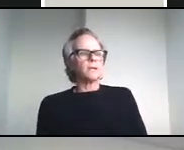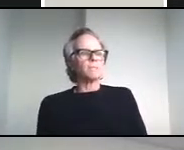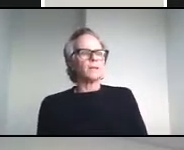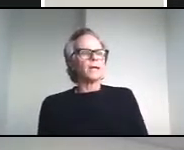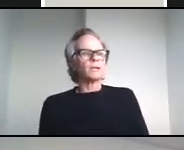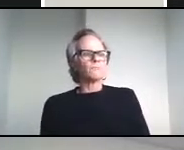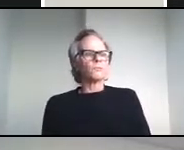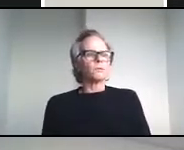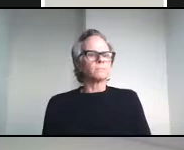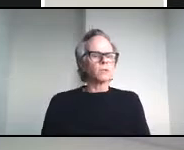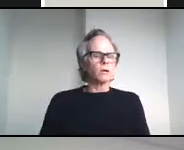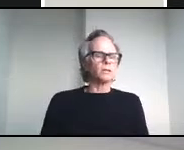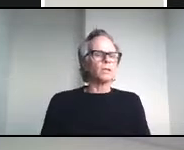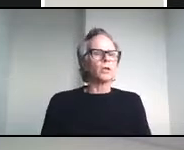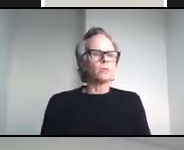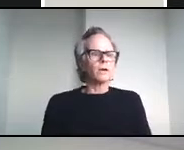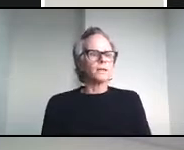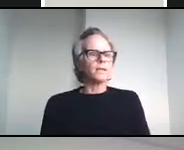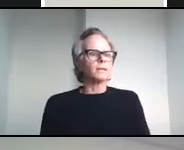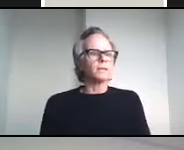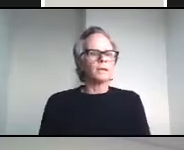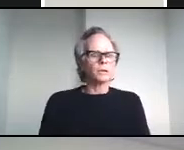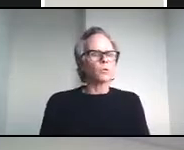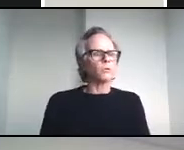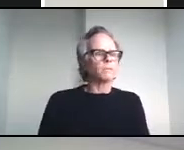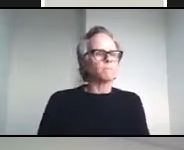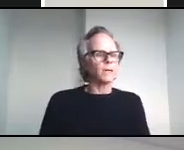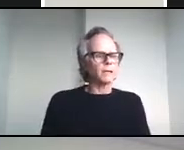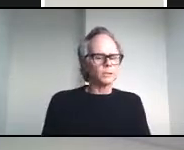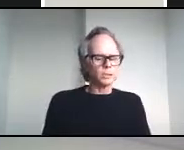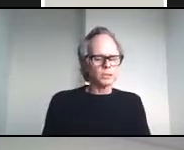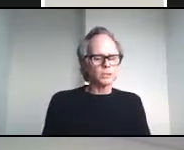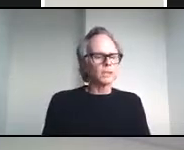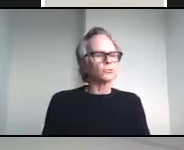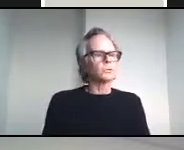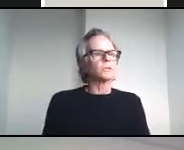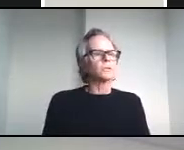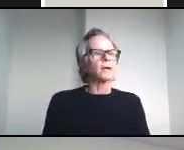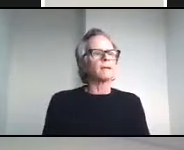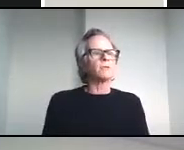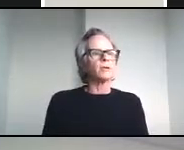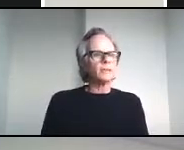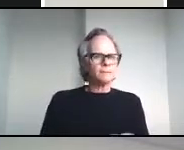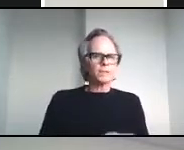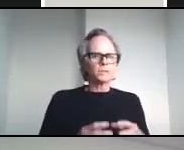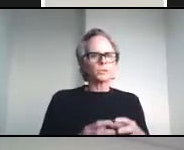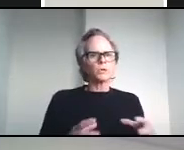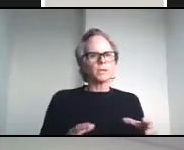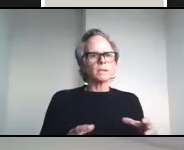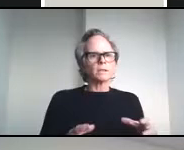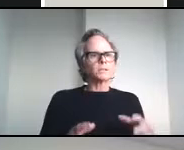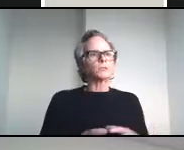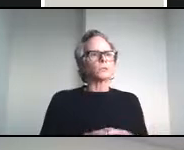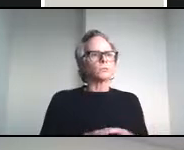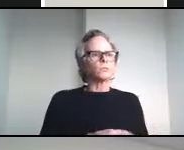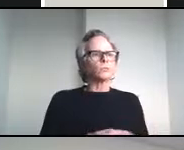in plan form. Starting at the lower right-hand corner of the page is the entrance to the library. Situated